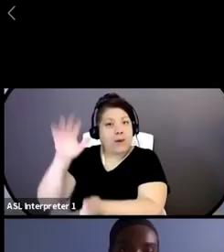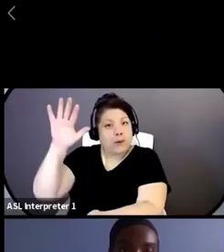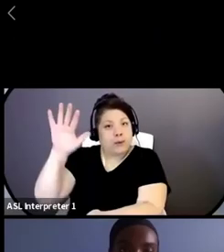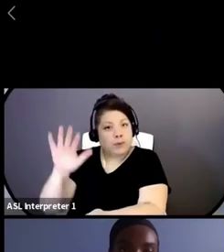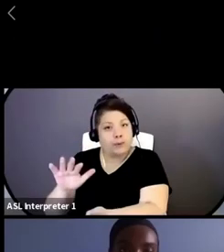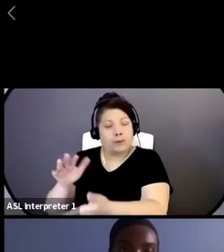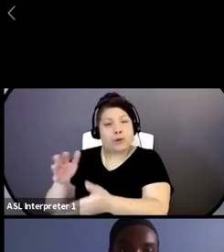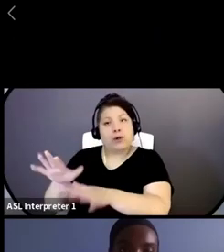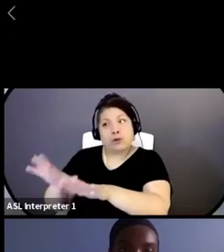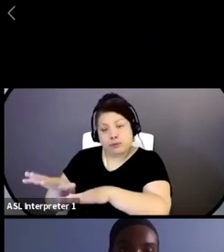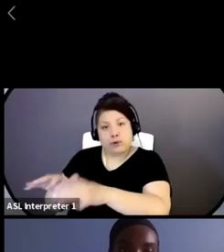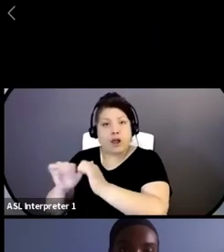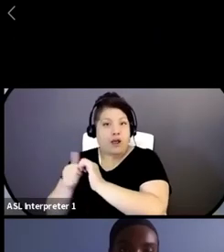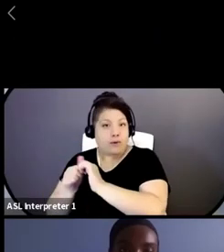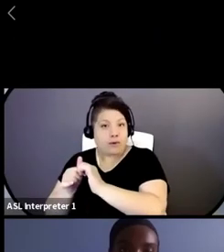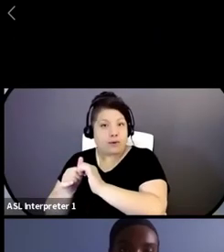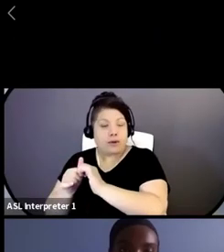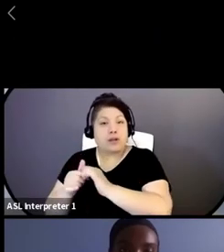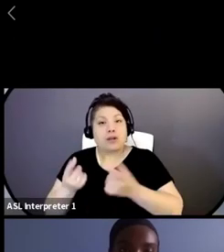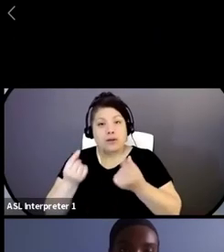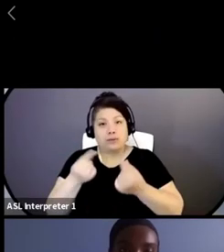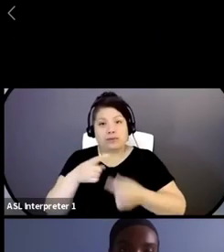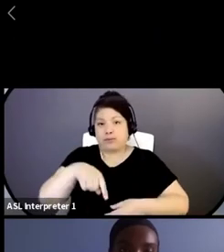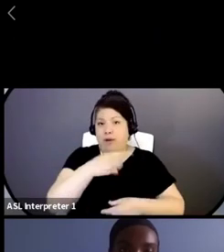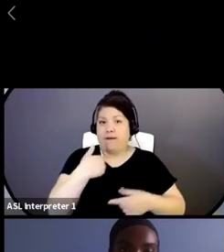Circles of support and accountability.